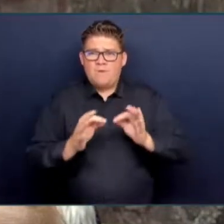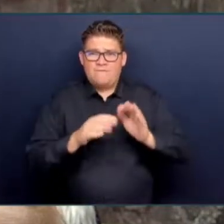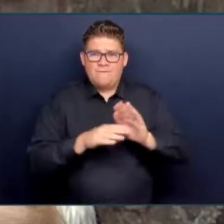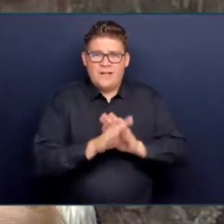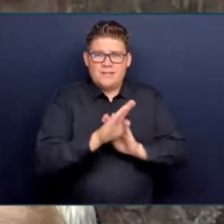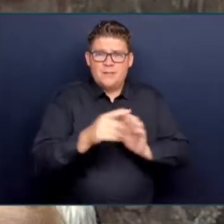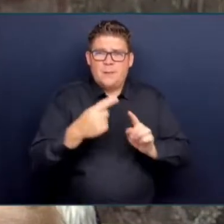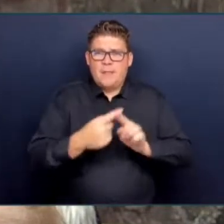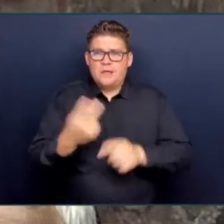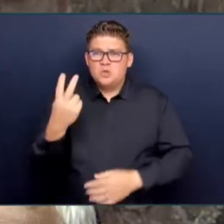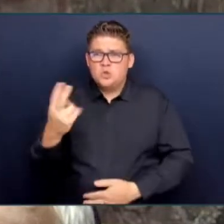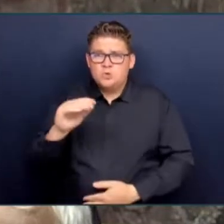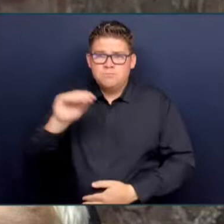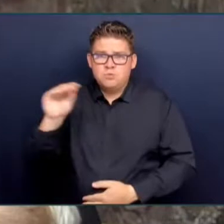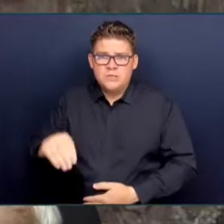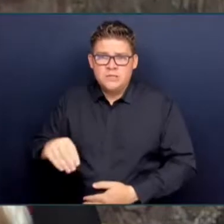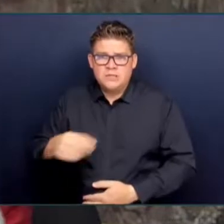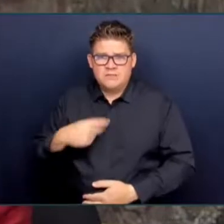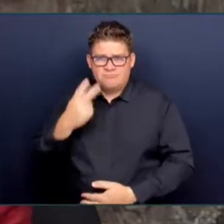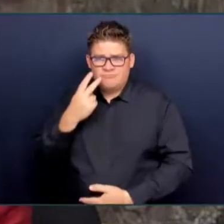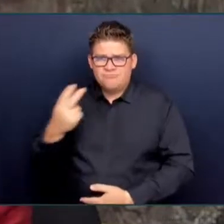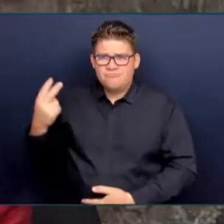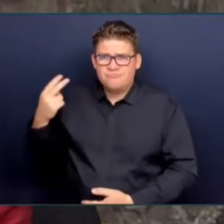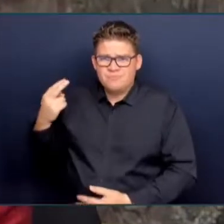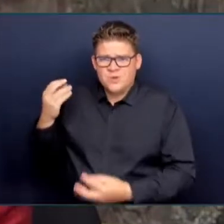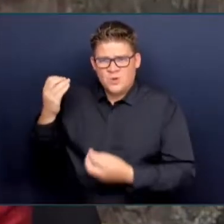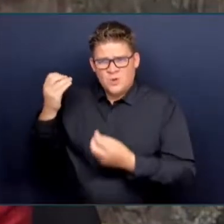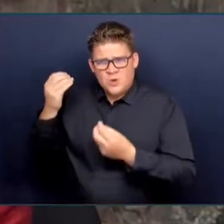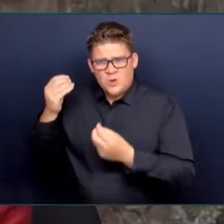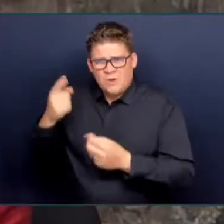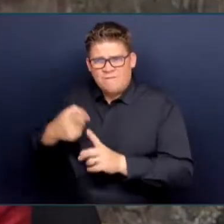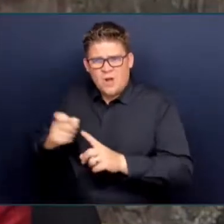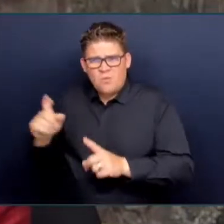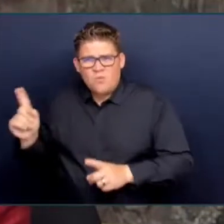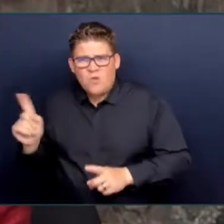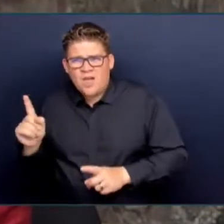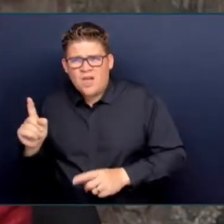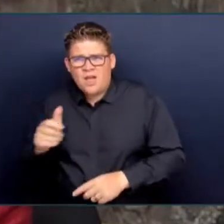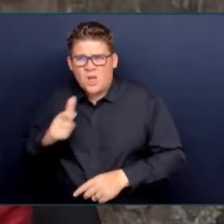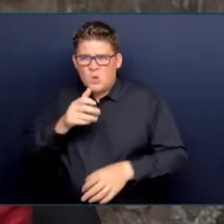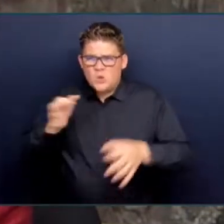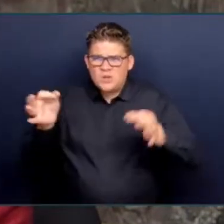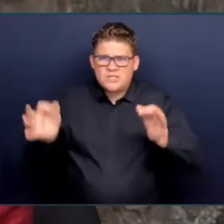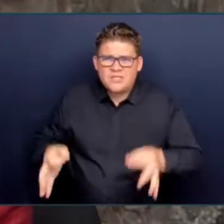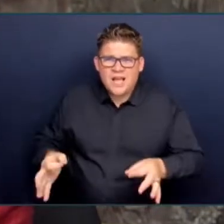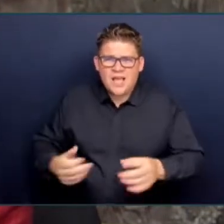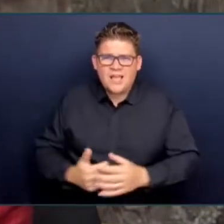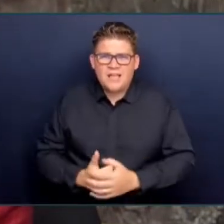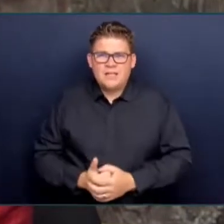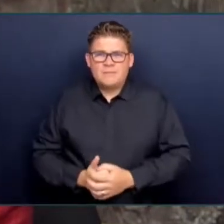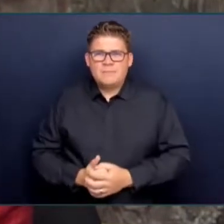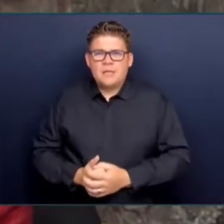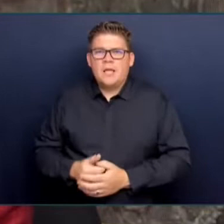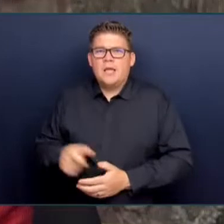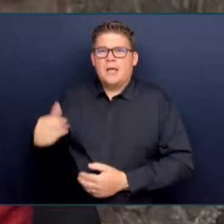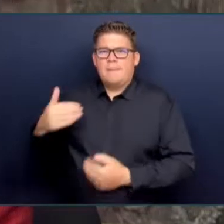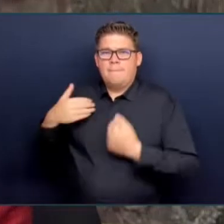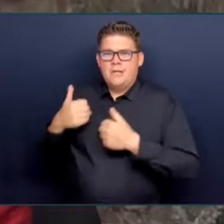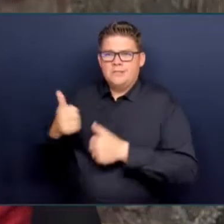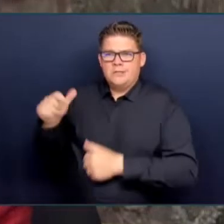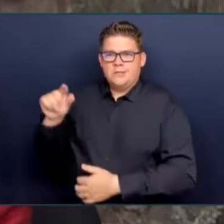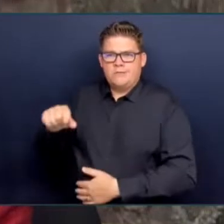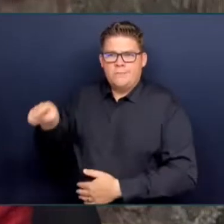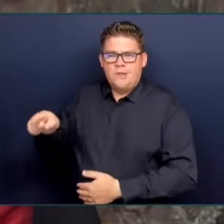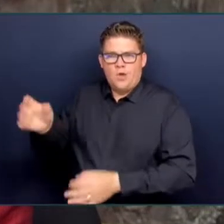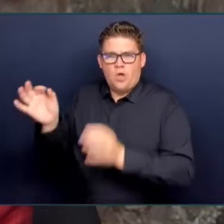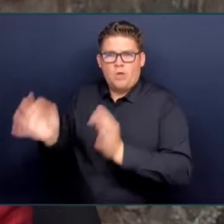rationale? Nobody knew. It's just what the previous government said was fair to